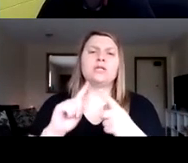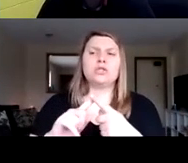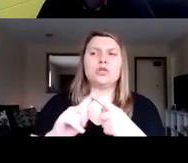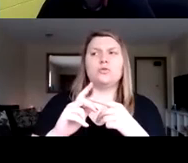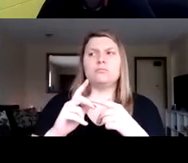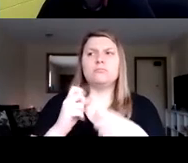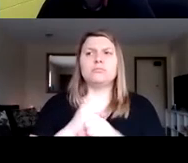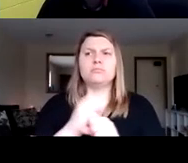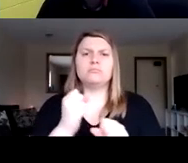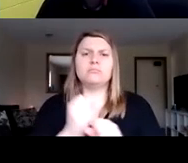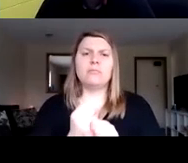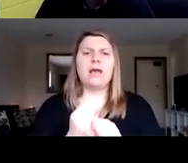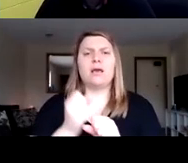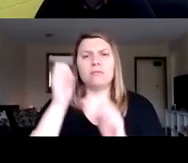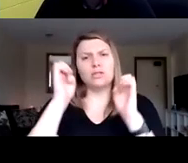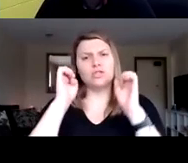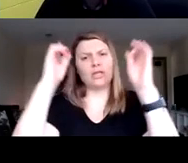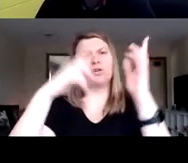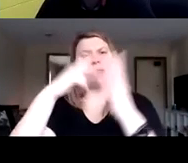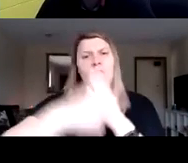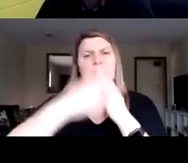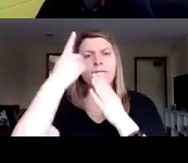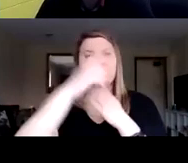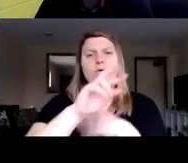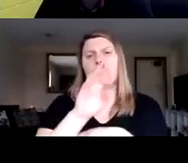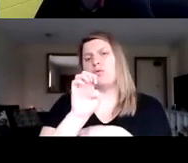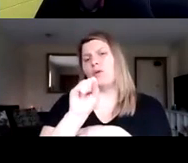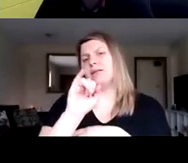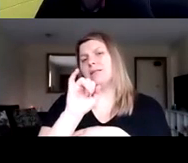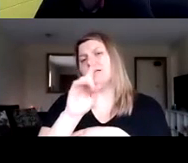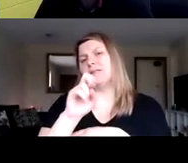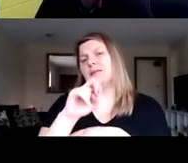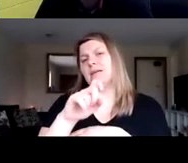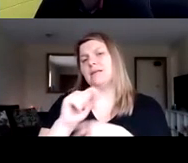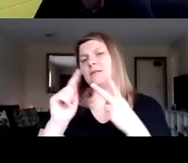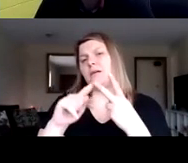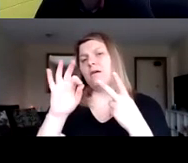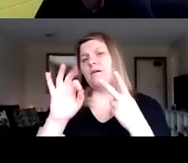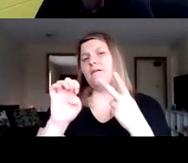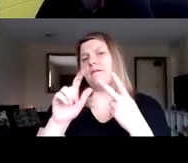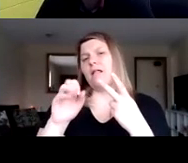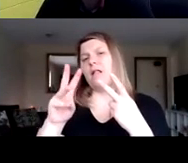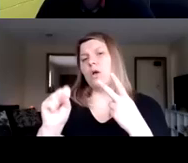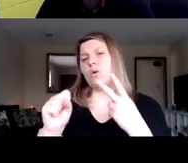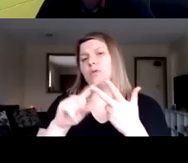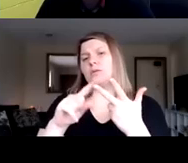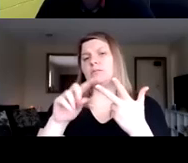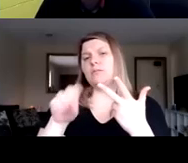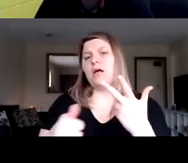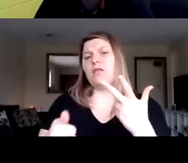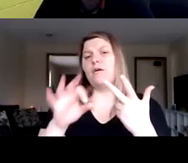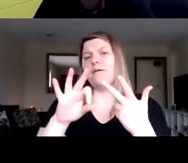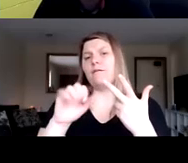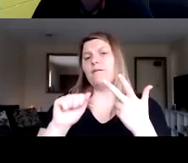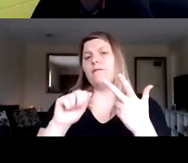educational programming for residents, fellows, and for faculty. And we kind of really focus a